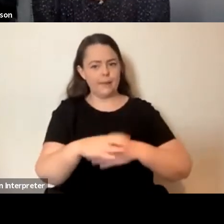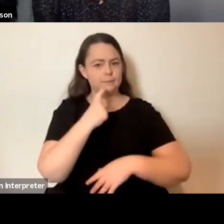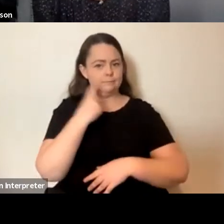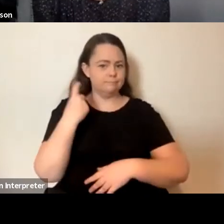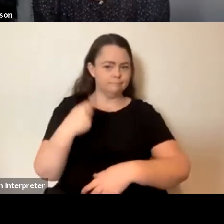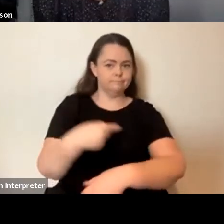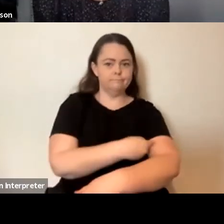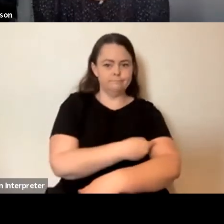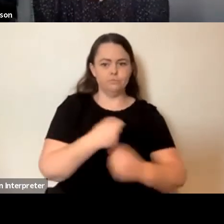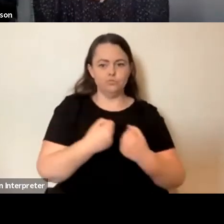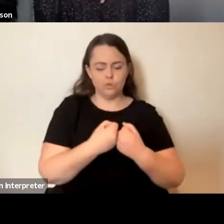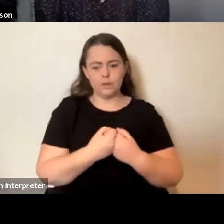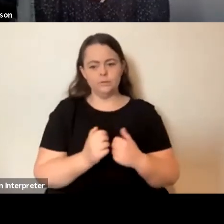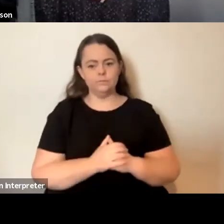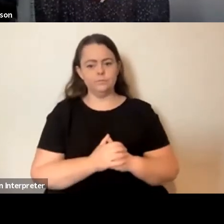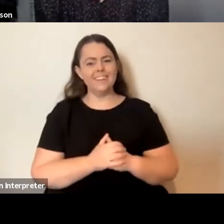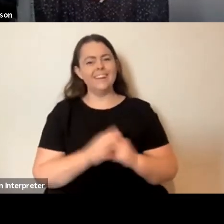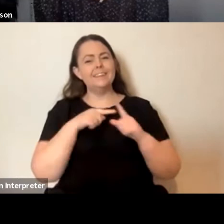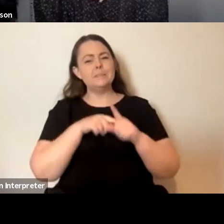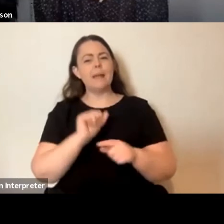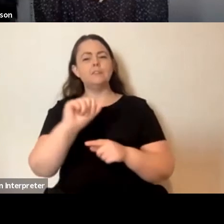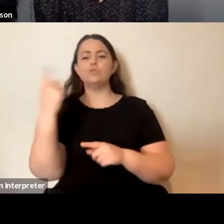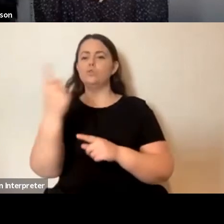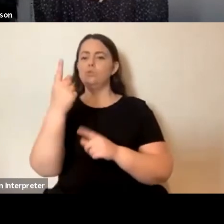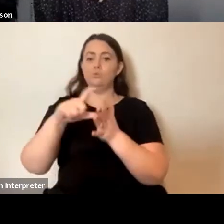the policy framework, the clinical framework that they operate under.